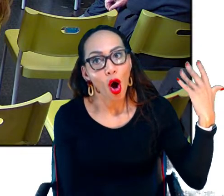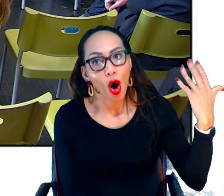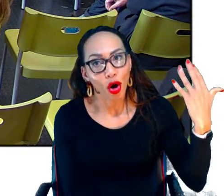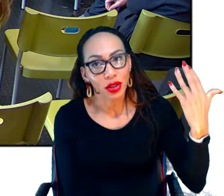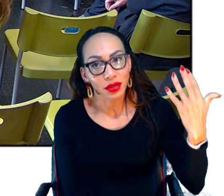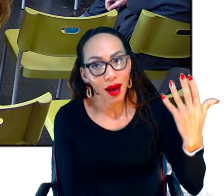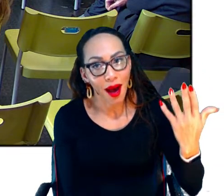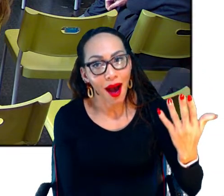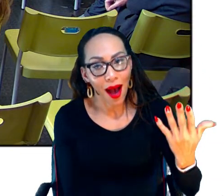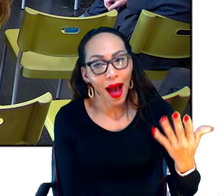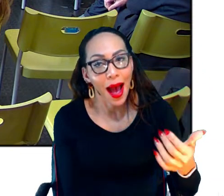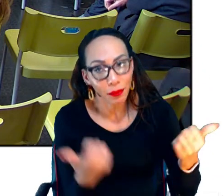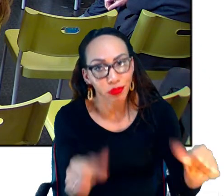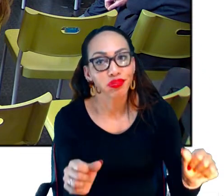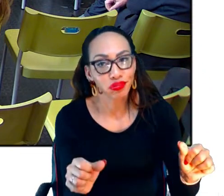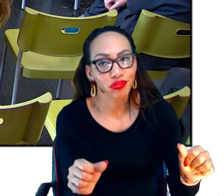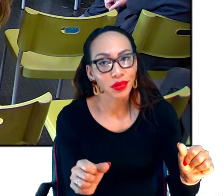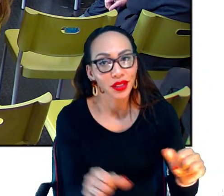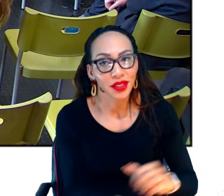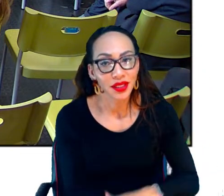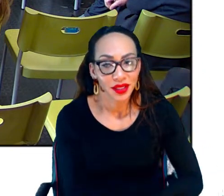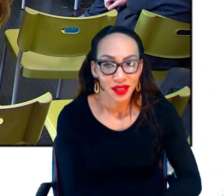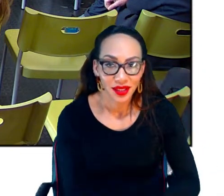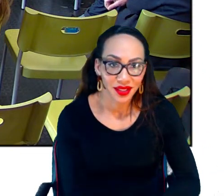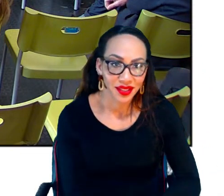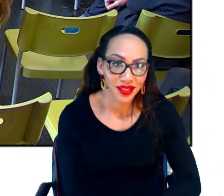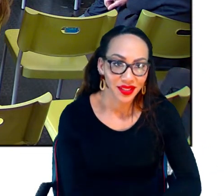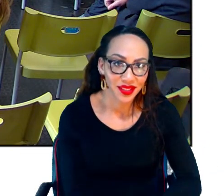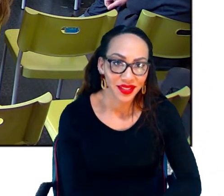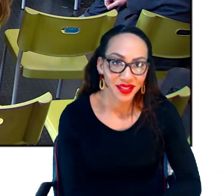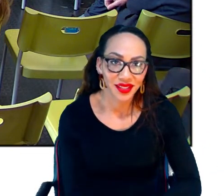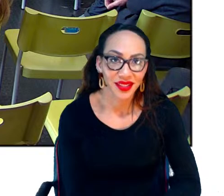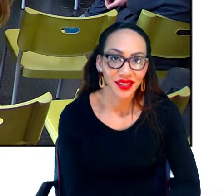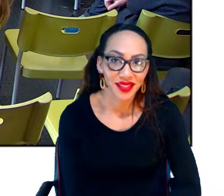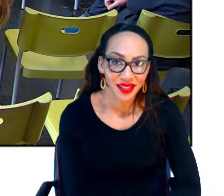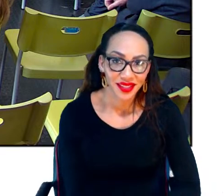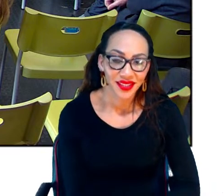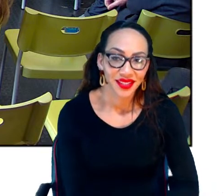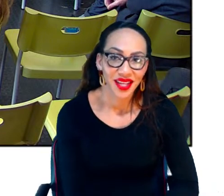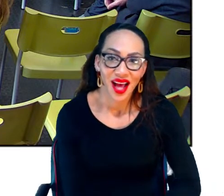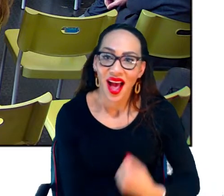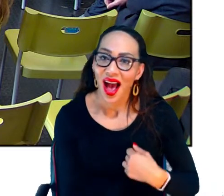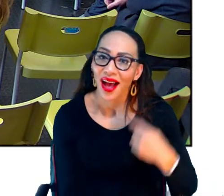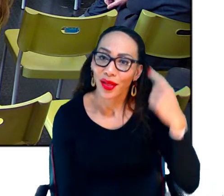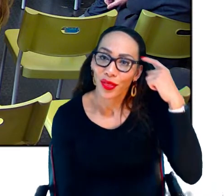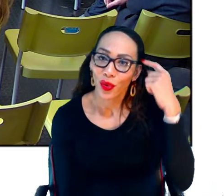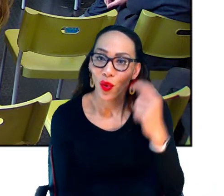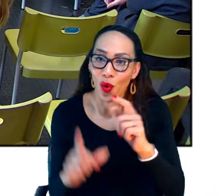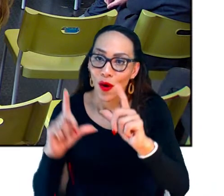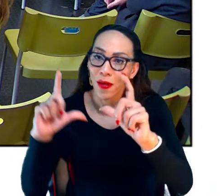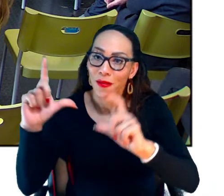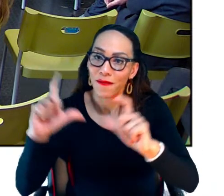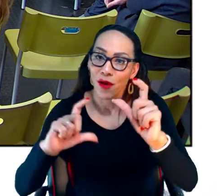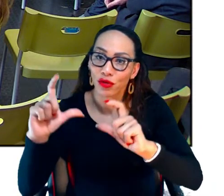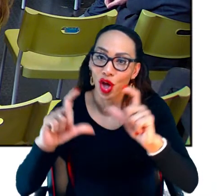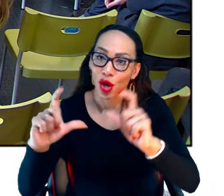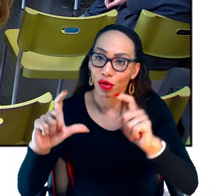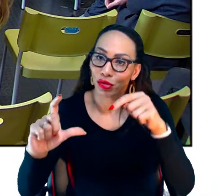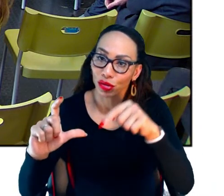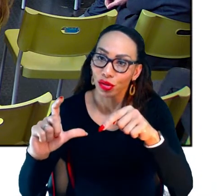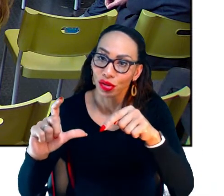It took a long time before I thought that the photographs and what I was doing could be considered